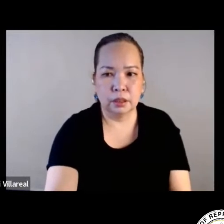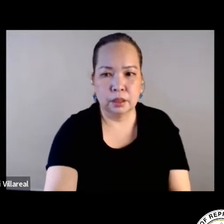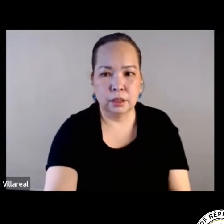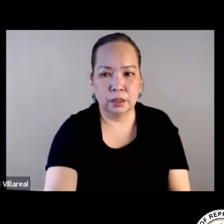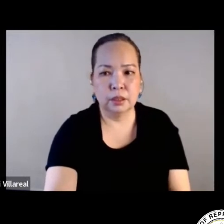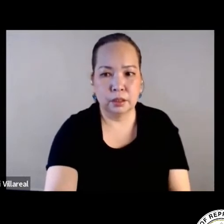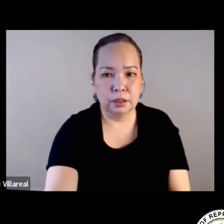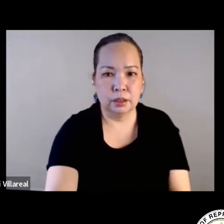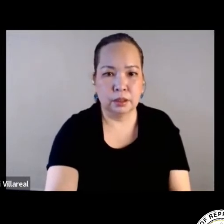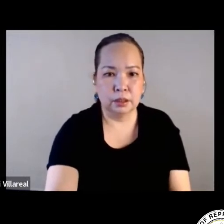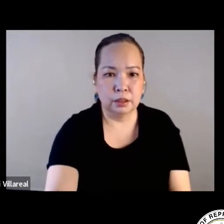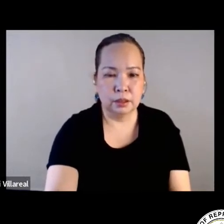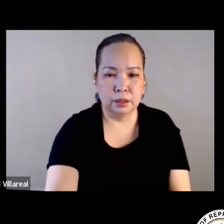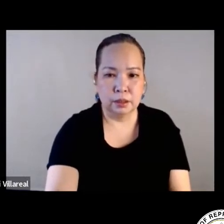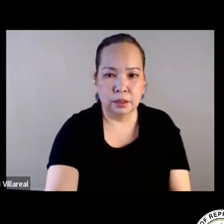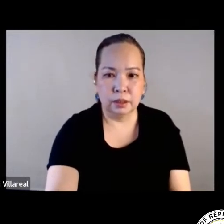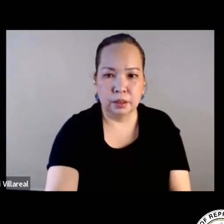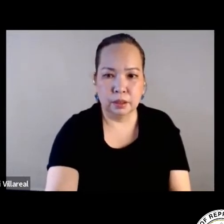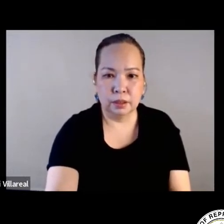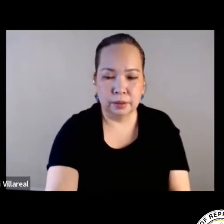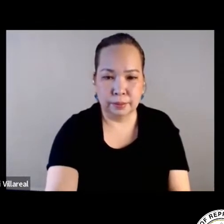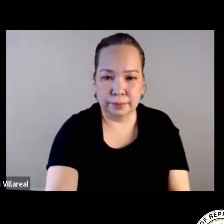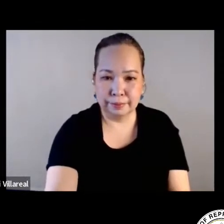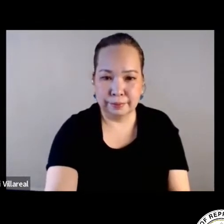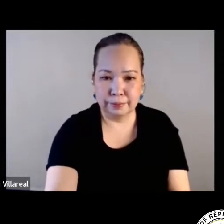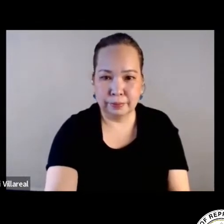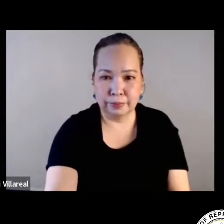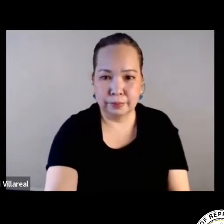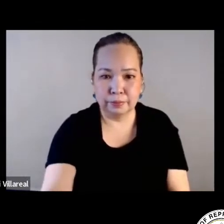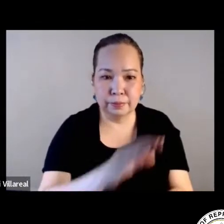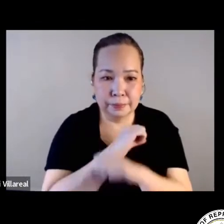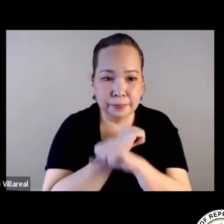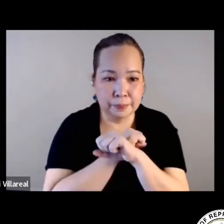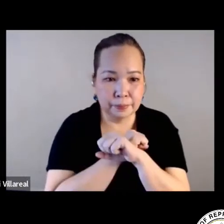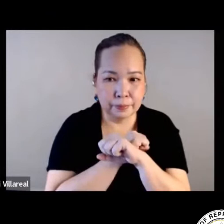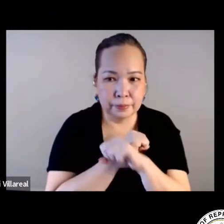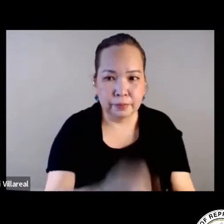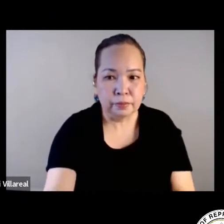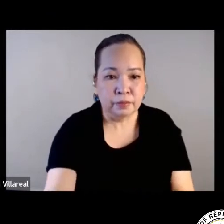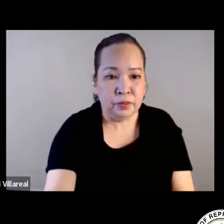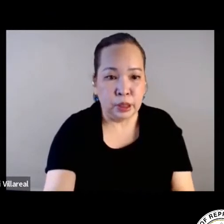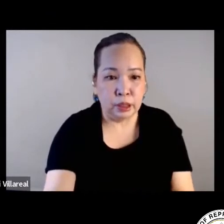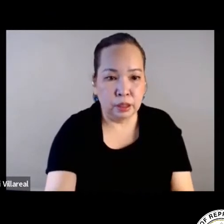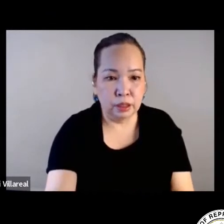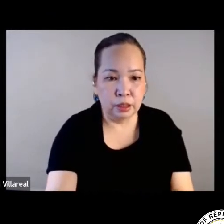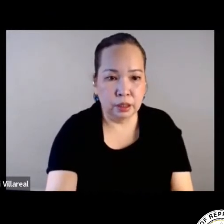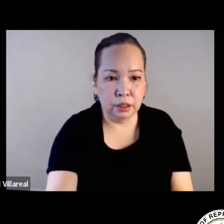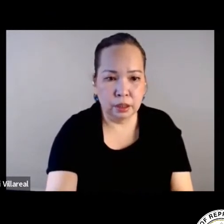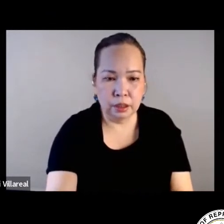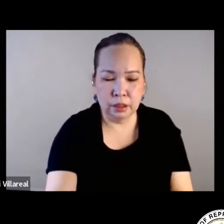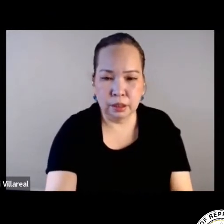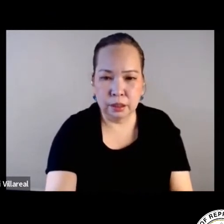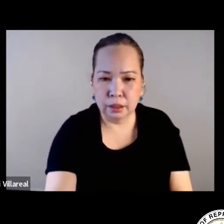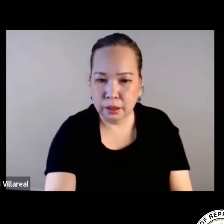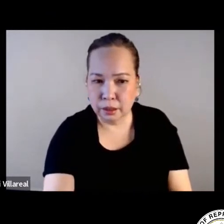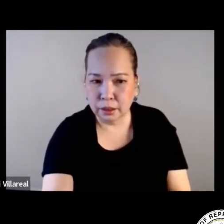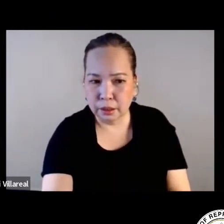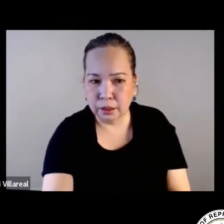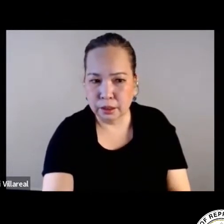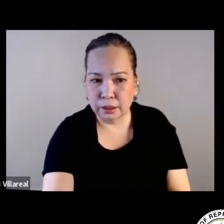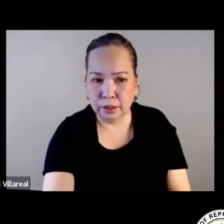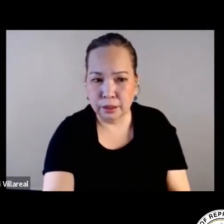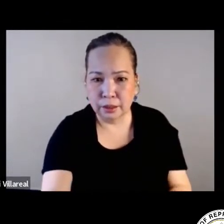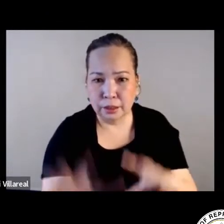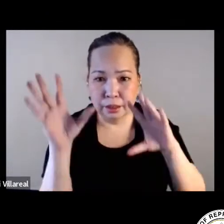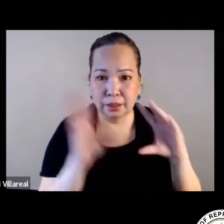Diretso na natin. Sino ang present? Mr. Chairman, they big off because of the urgent preparation for today's